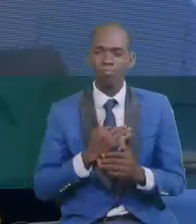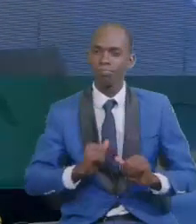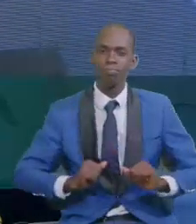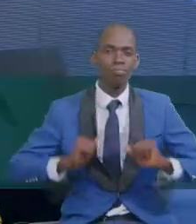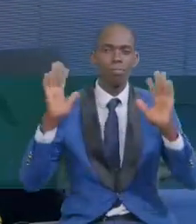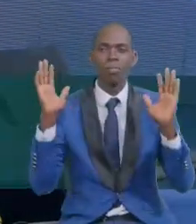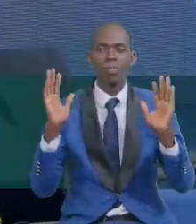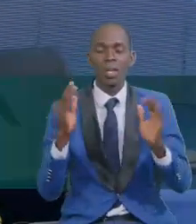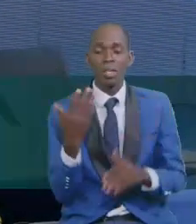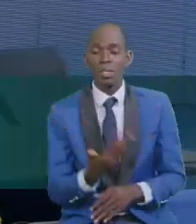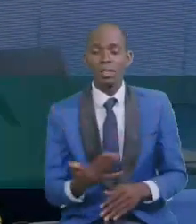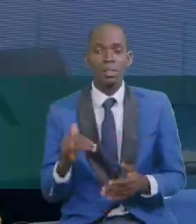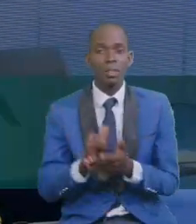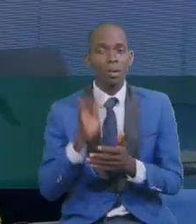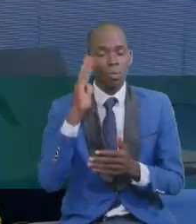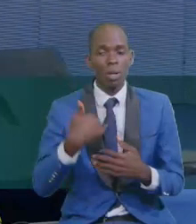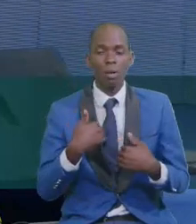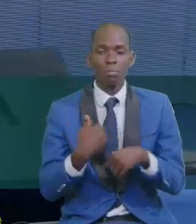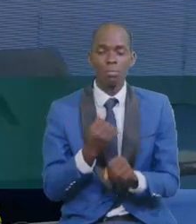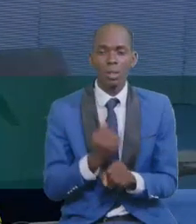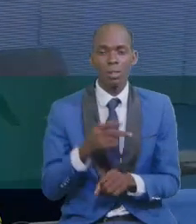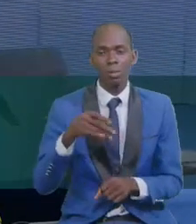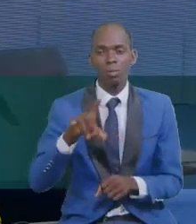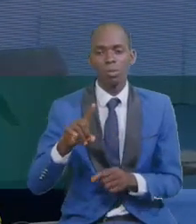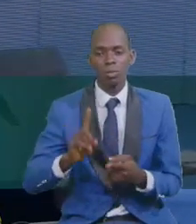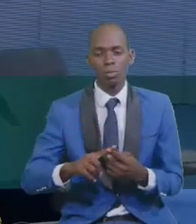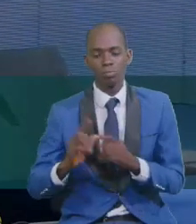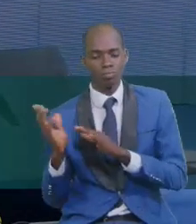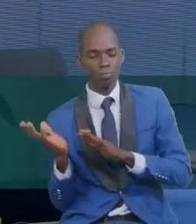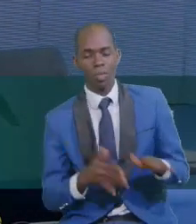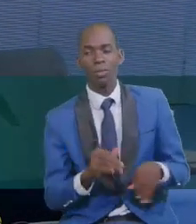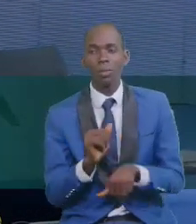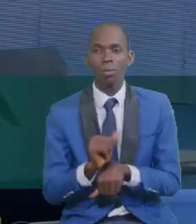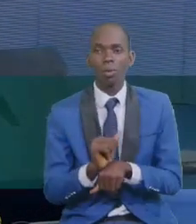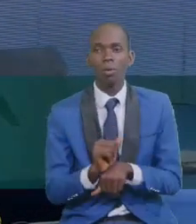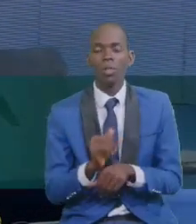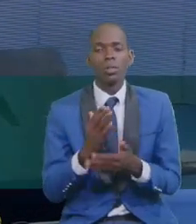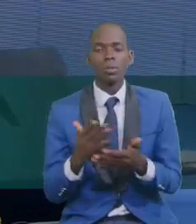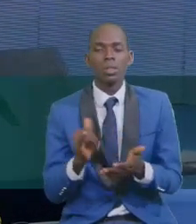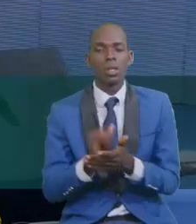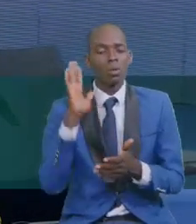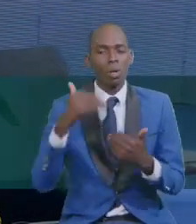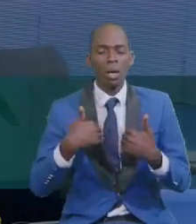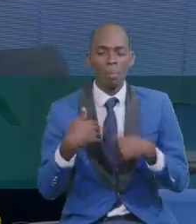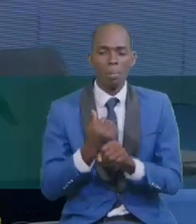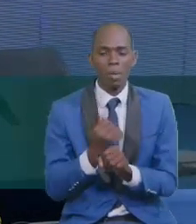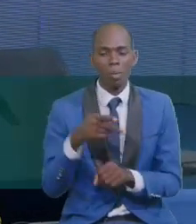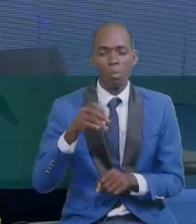Things that could have turned him around. Things could have made him say, it's